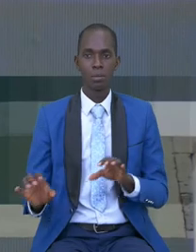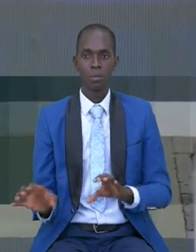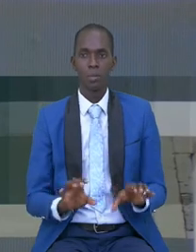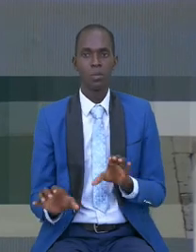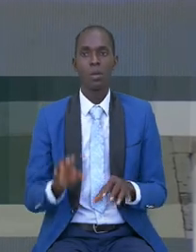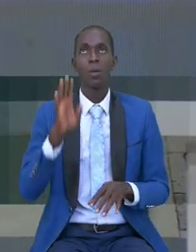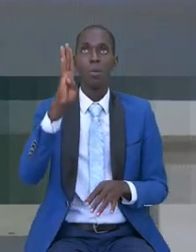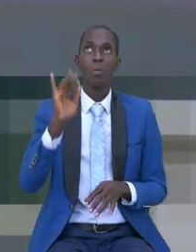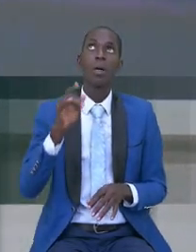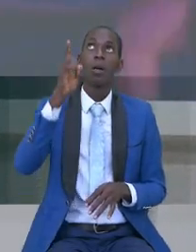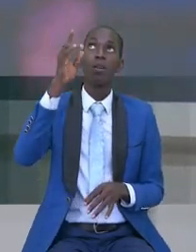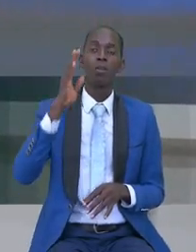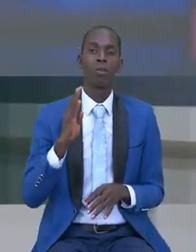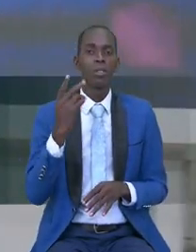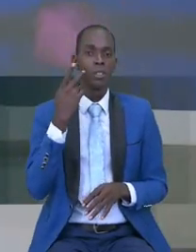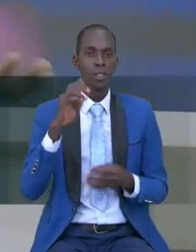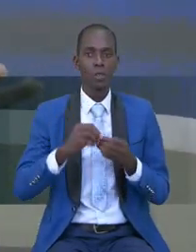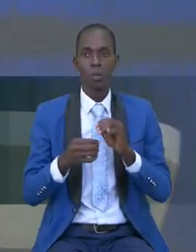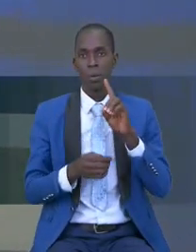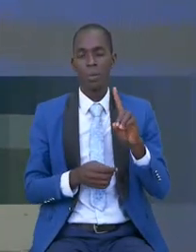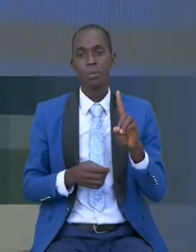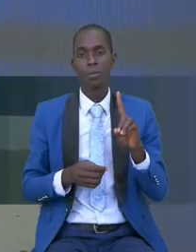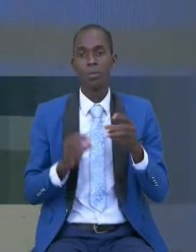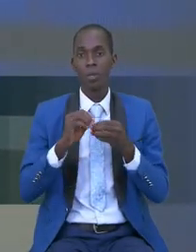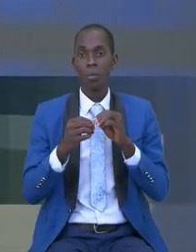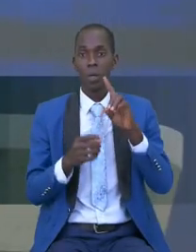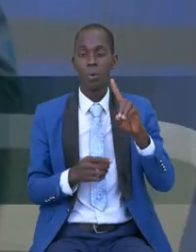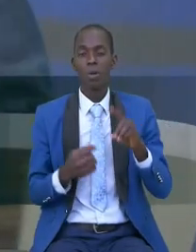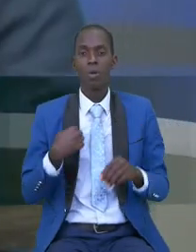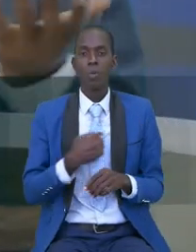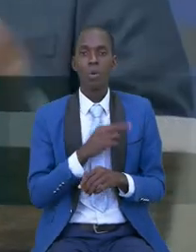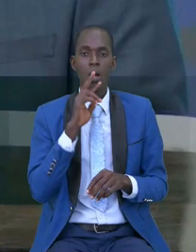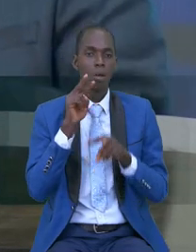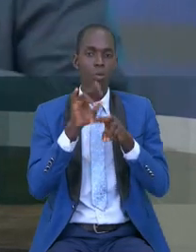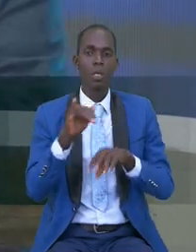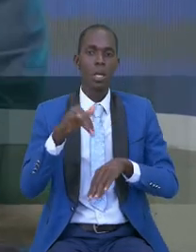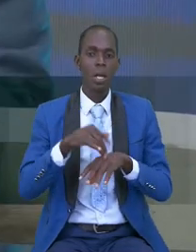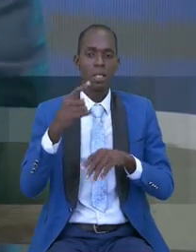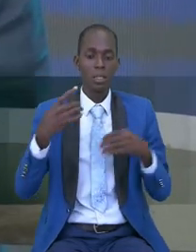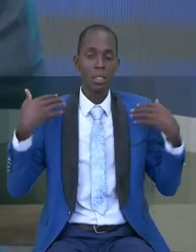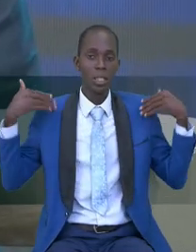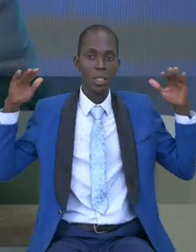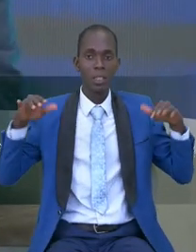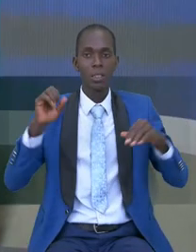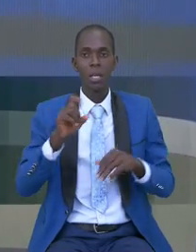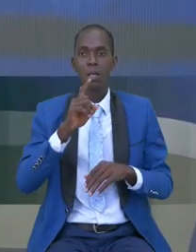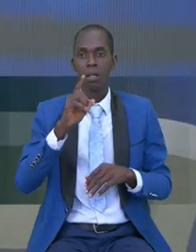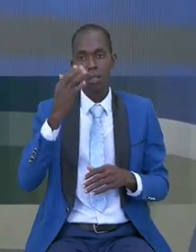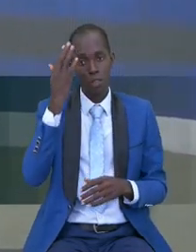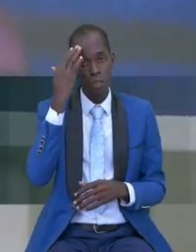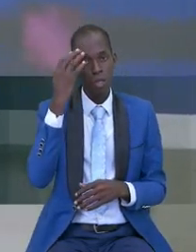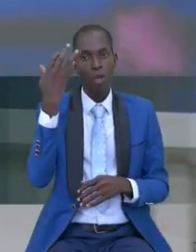performance by God. Let's look at number one. Number one, we're looking at the angel's acknowledgement